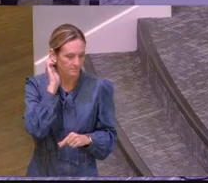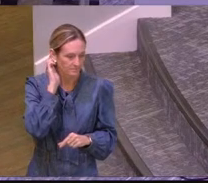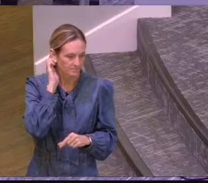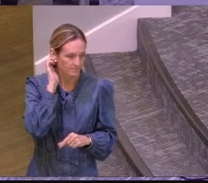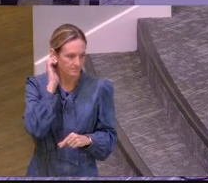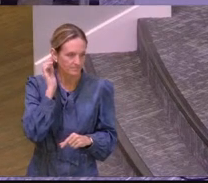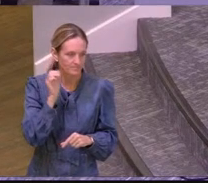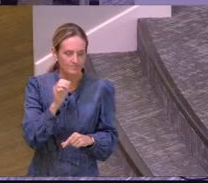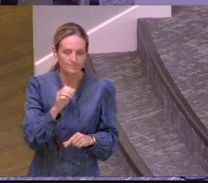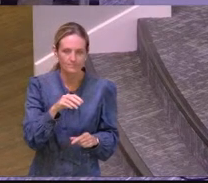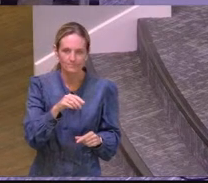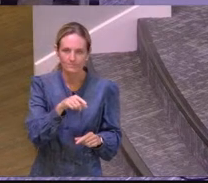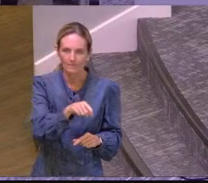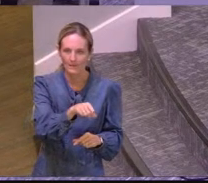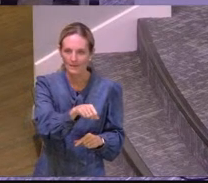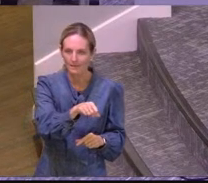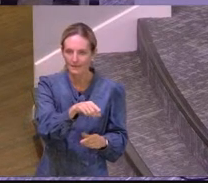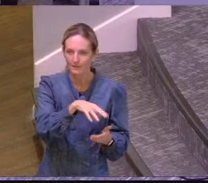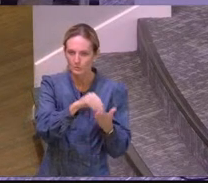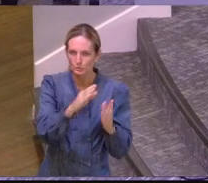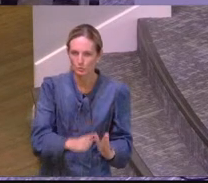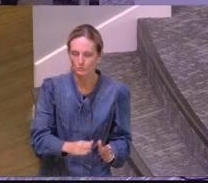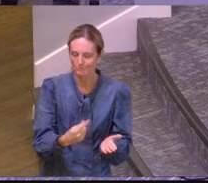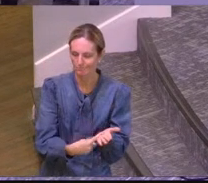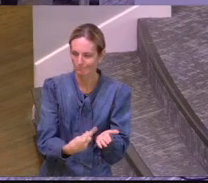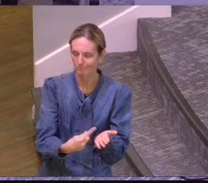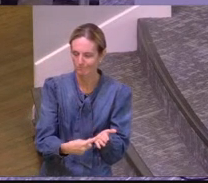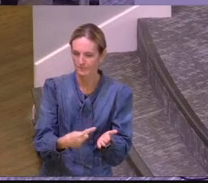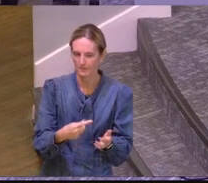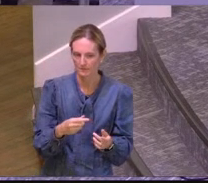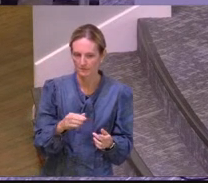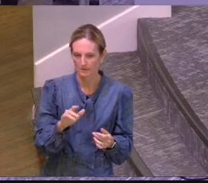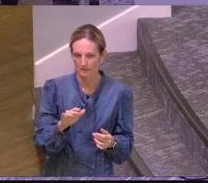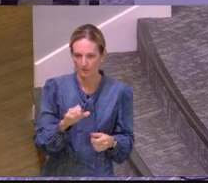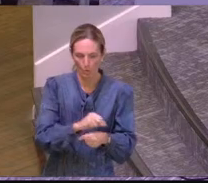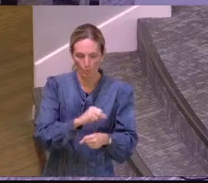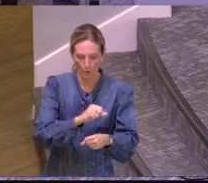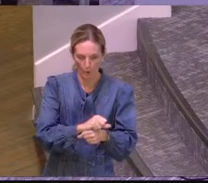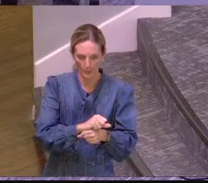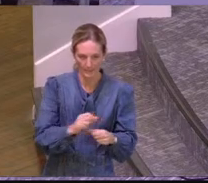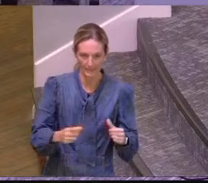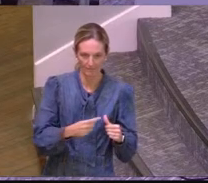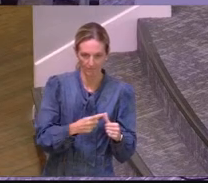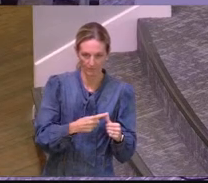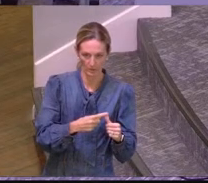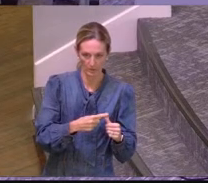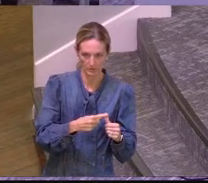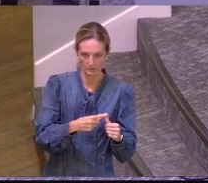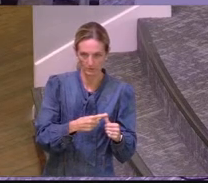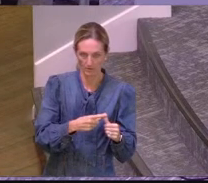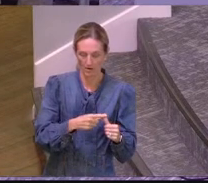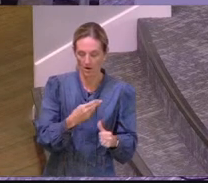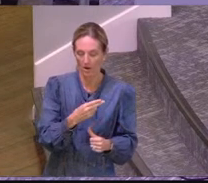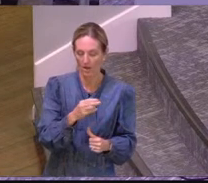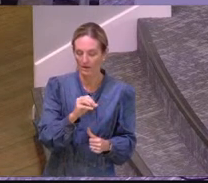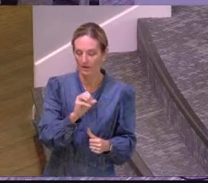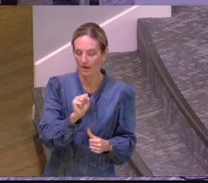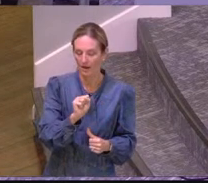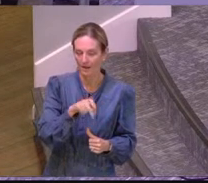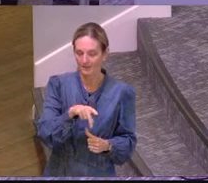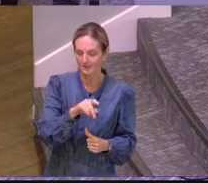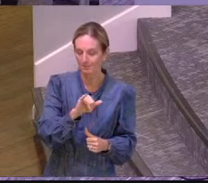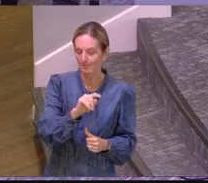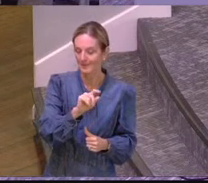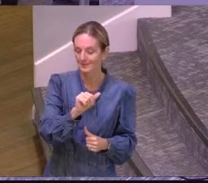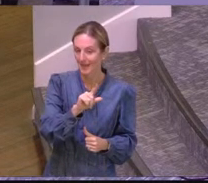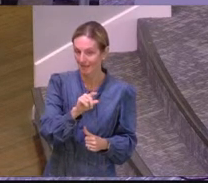they were talking about, you know, the working first on hospitality, which they're making